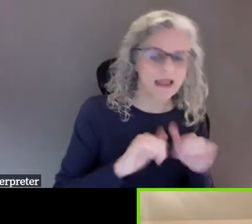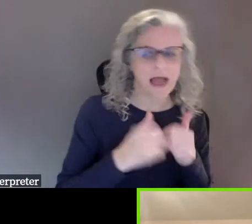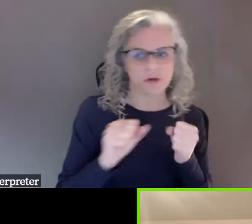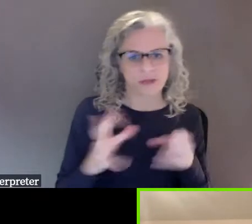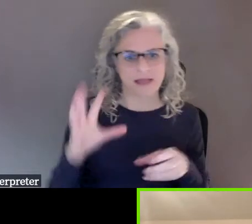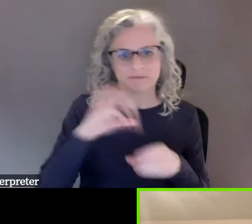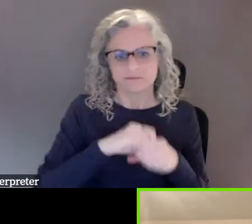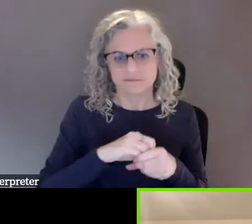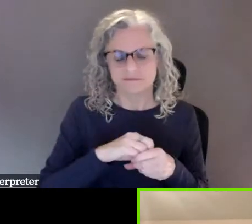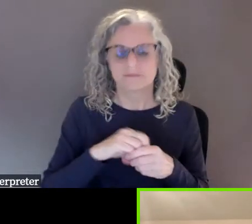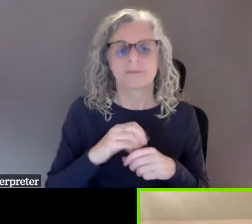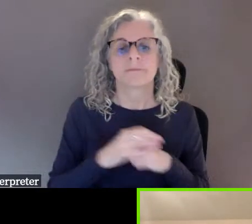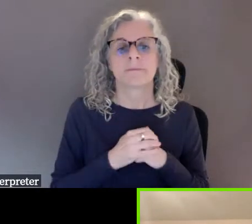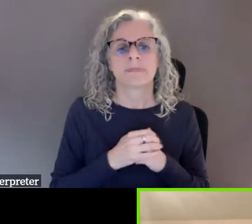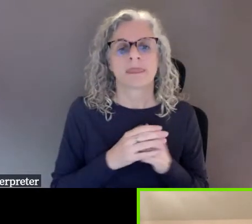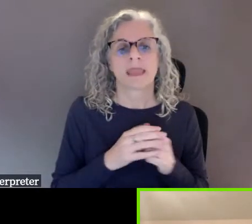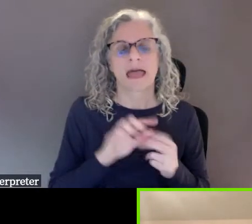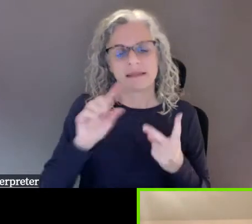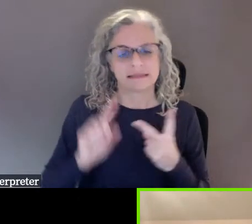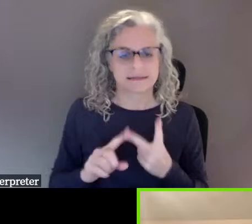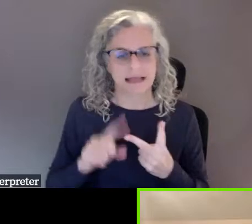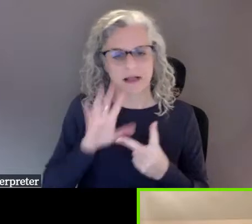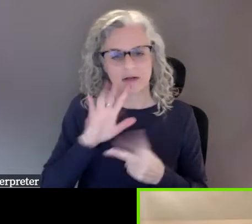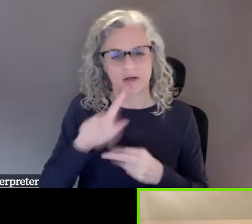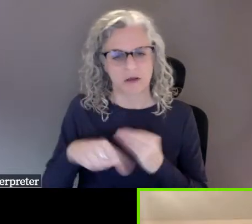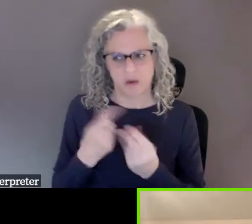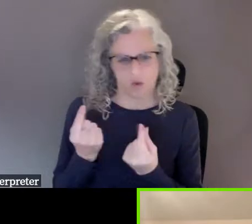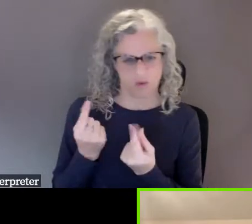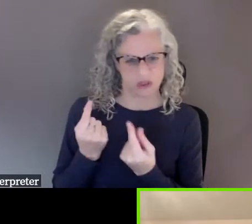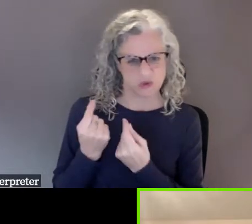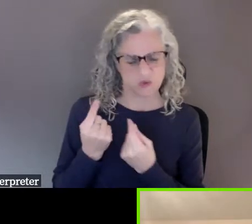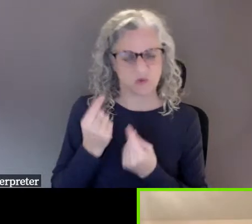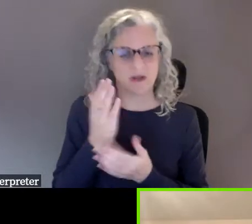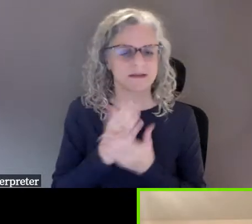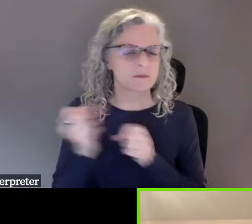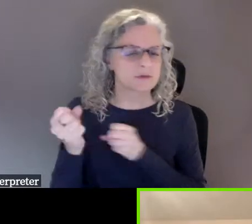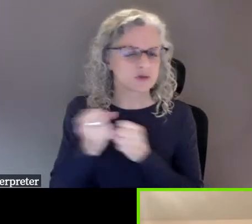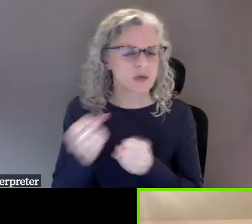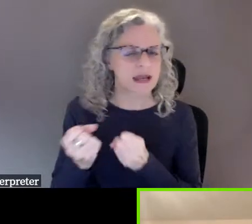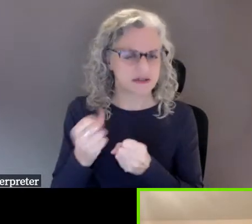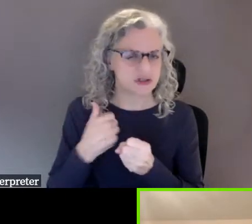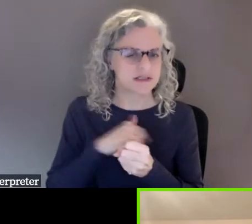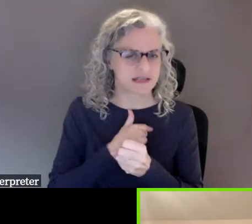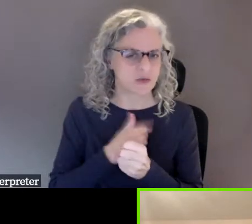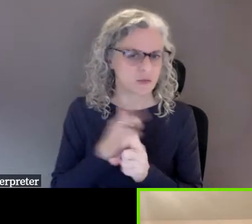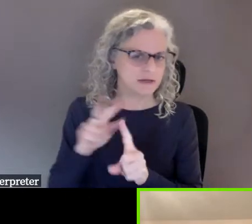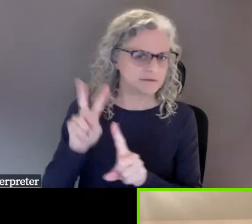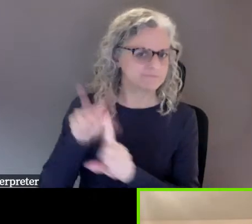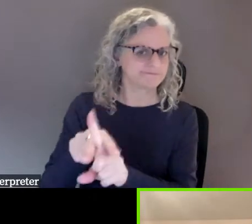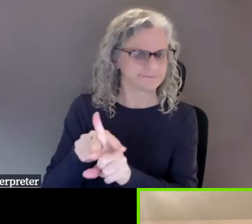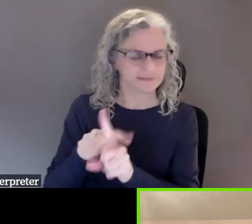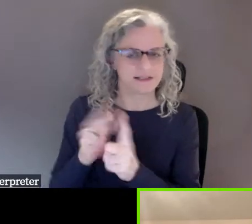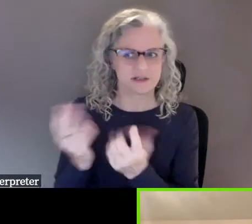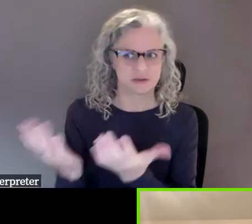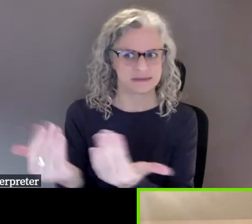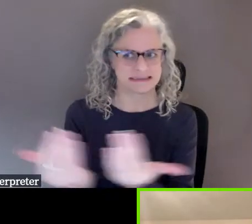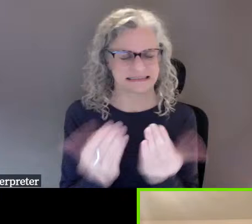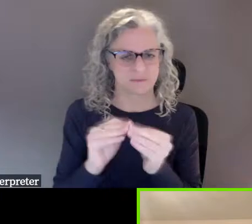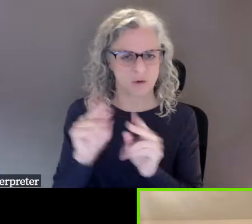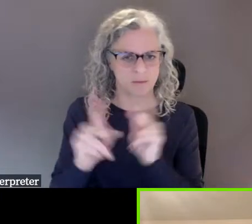and then what it is that we do and some strategies that we've used to plug in more people to build our